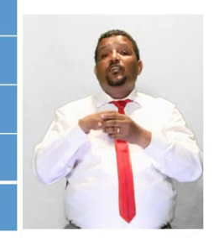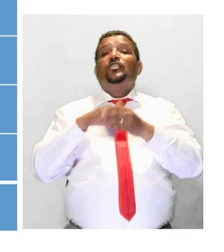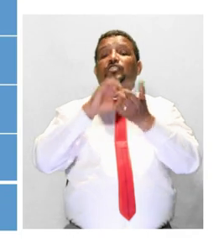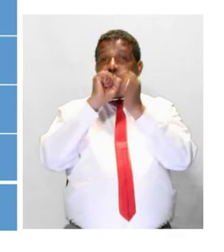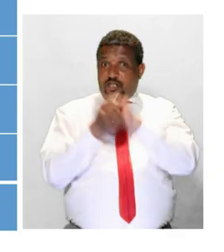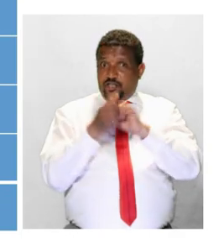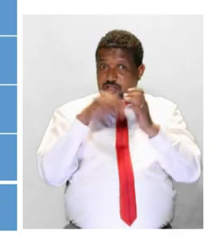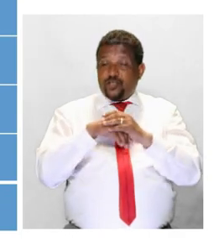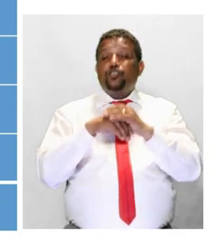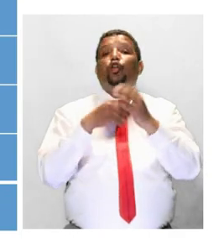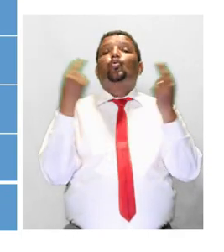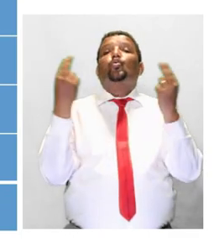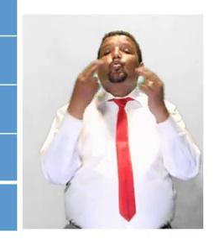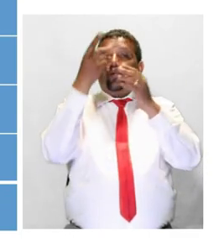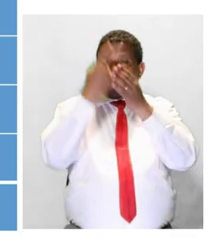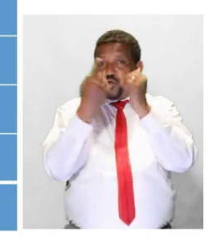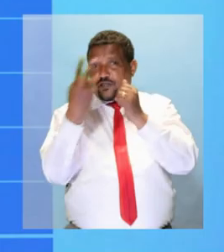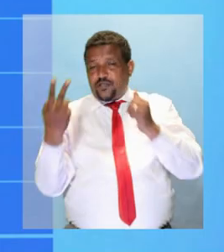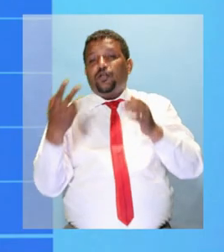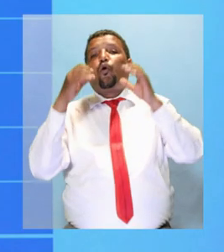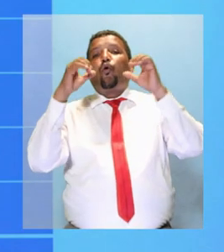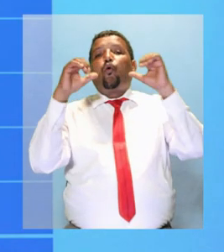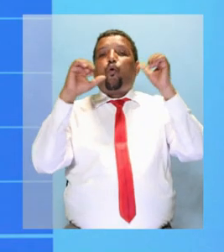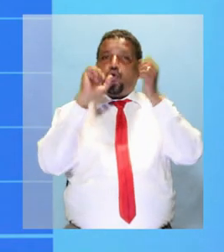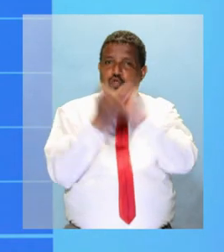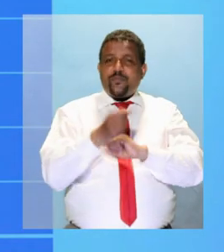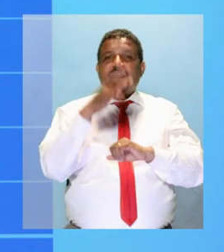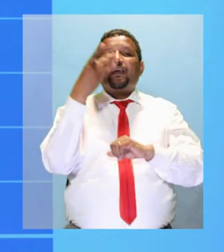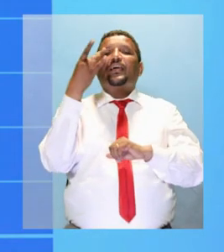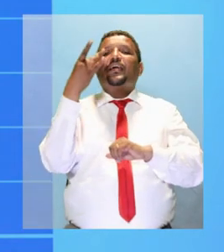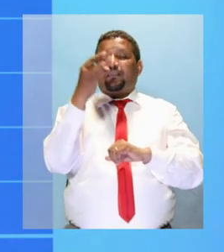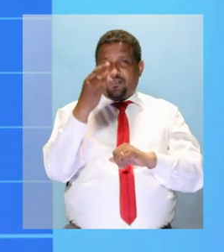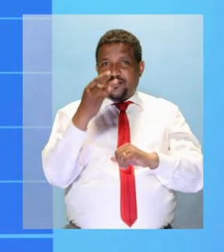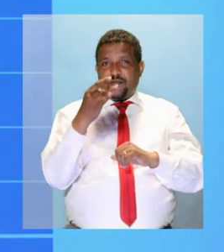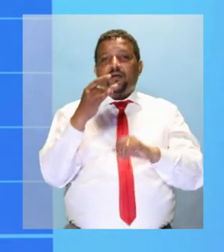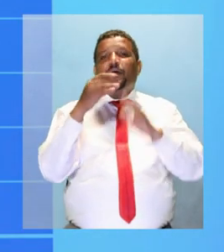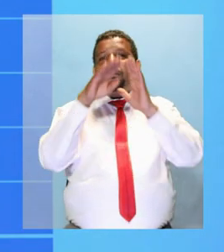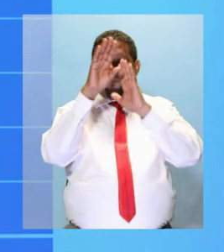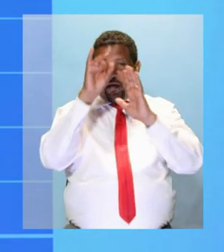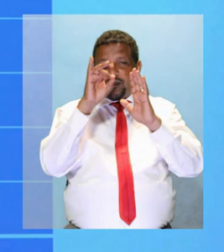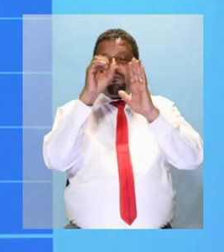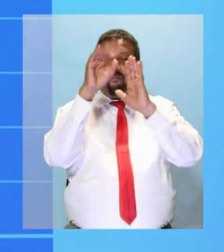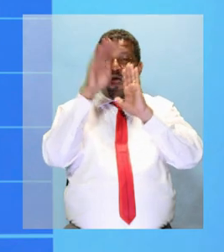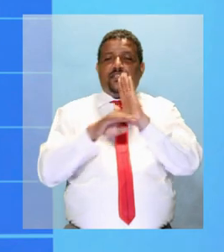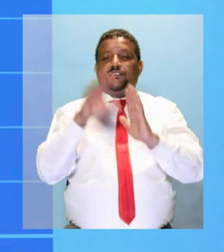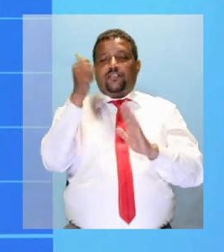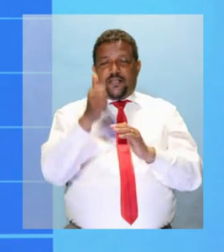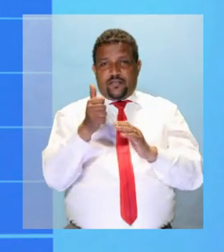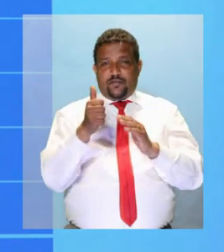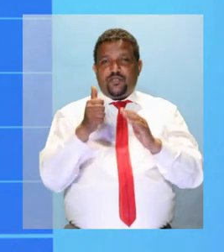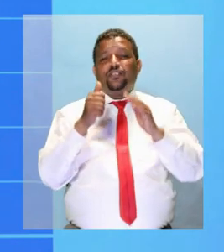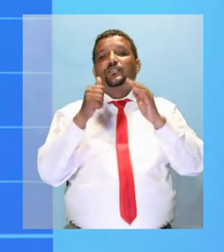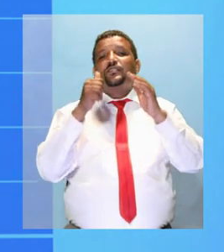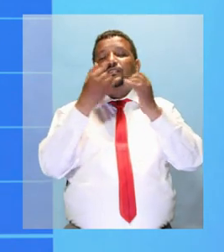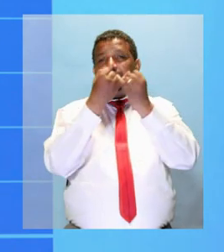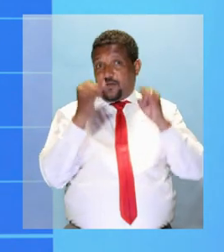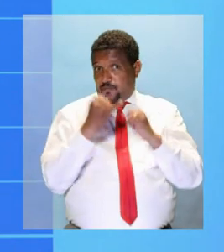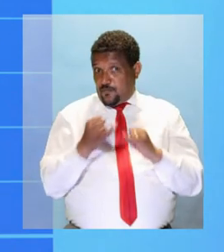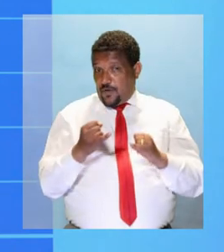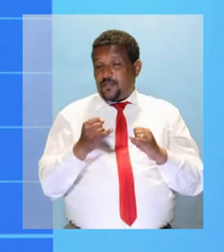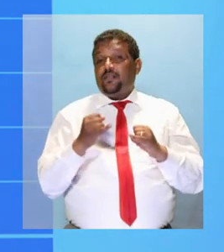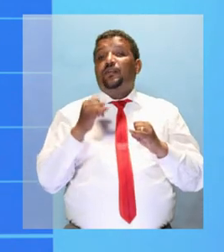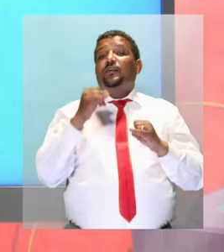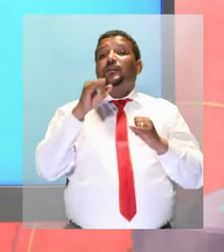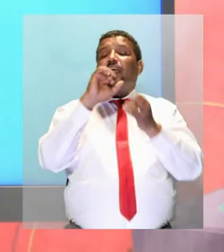changing to you for the changing unit consumption, which is 80 minus 10 divided by 2 minus 1, which is 8. And for the third, 25